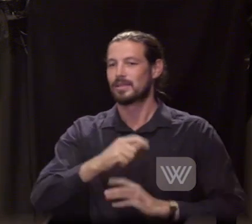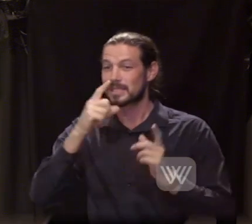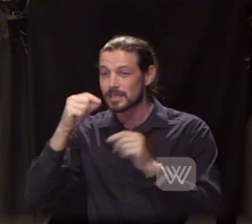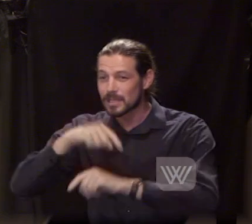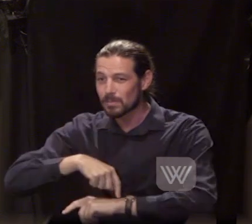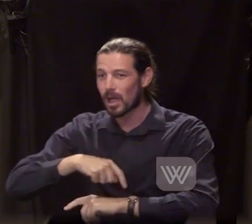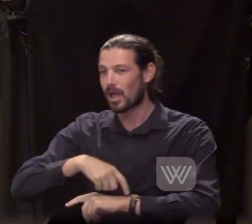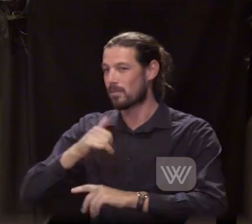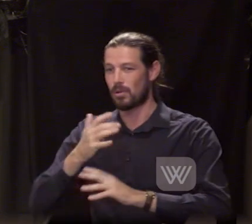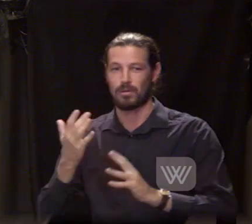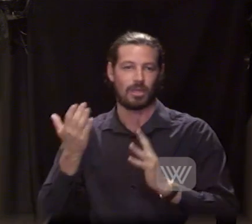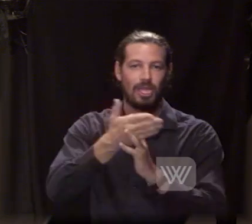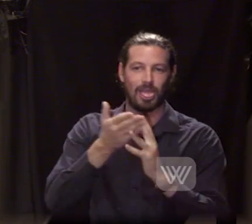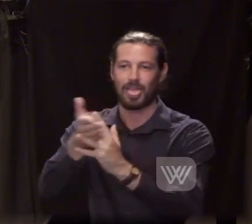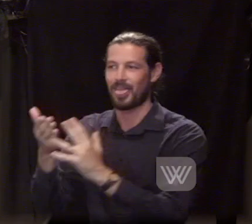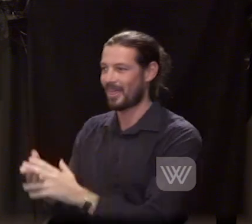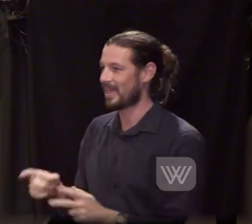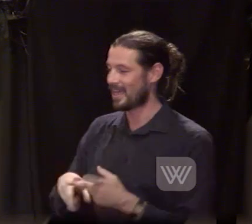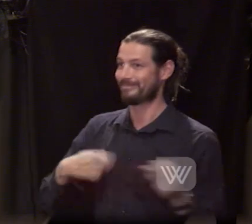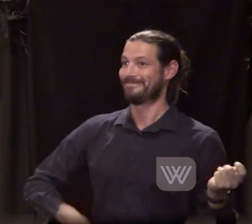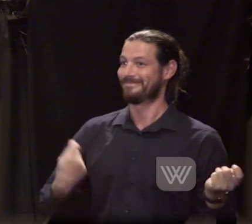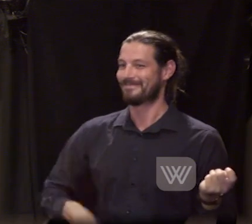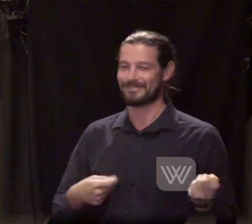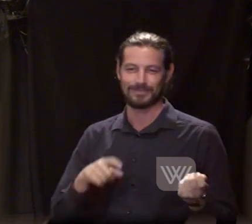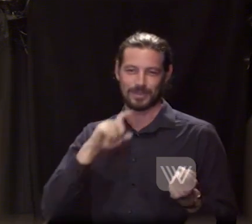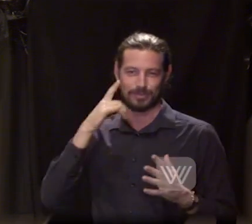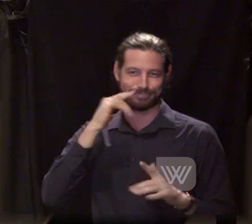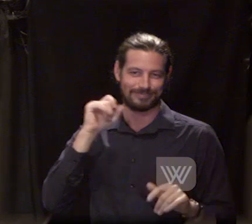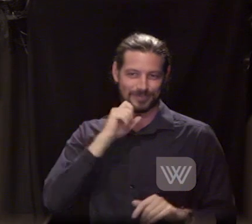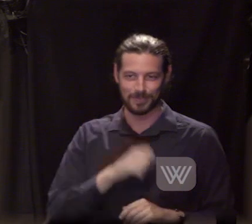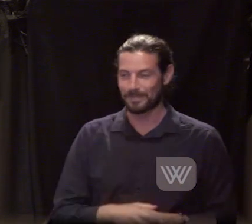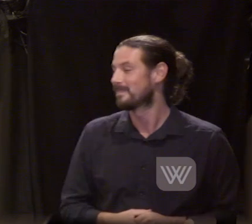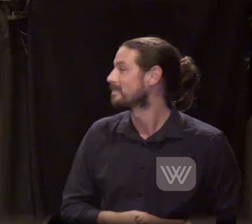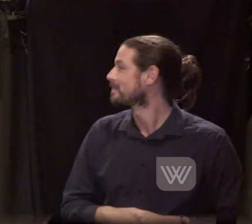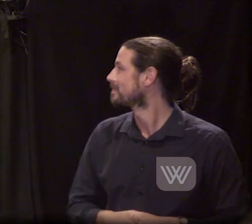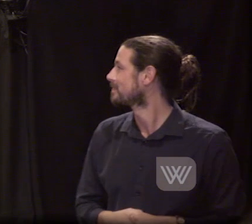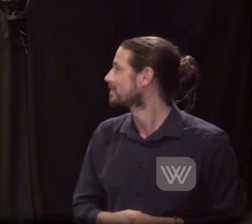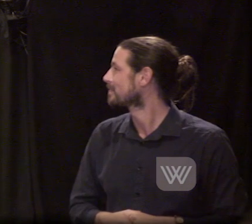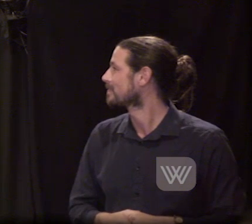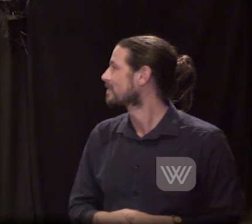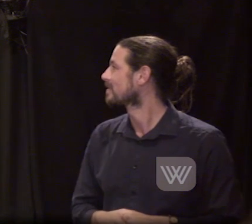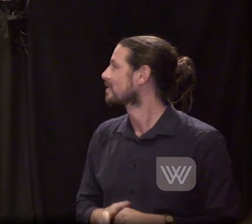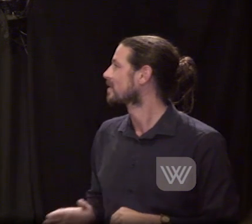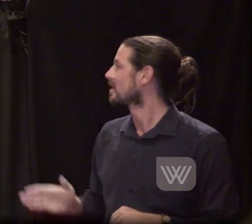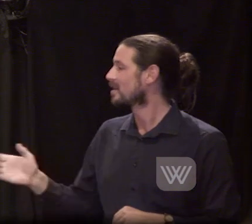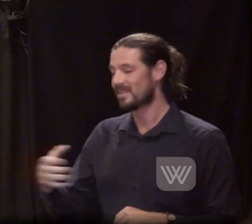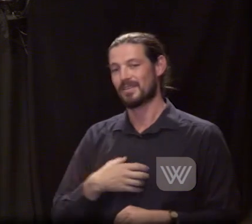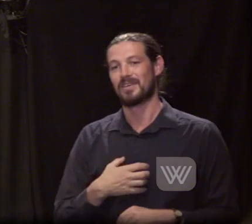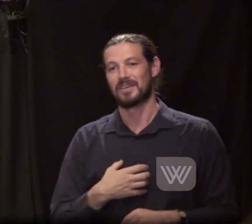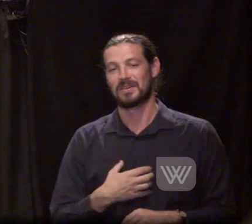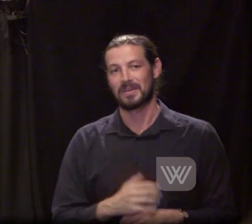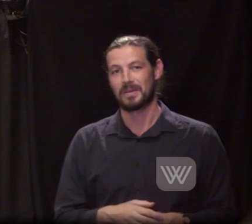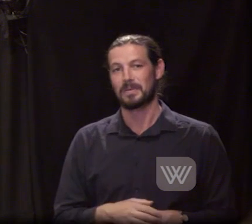you try to practice while they're sleeping, they're not going to be very happy with you. Yeah. So I think that is incredibly